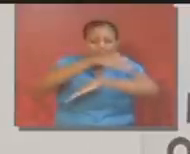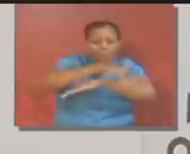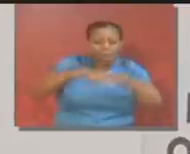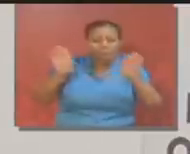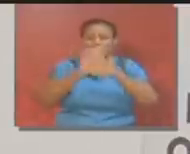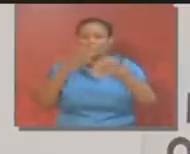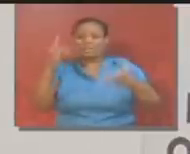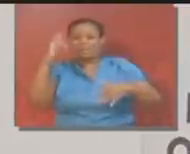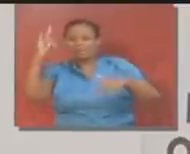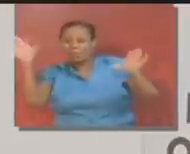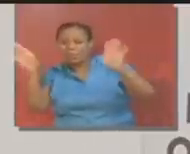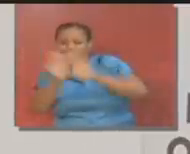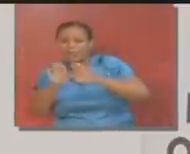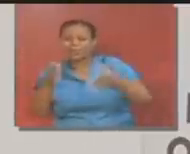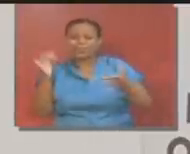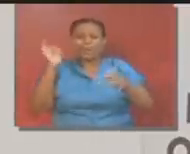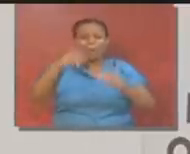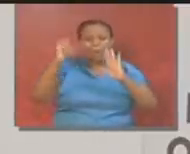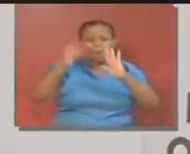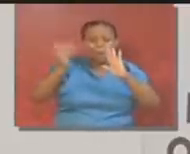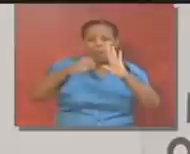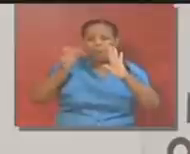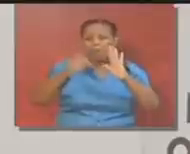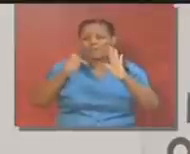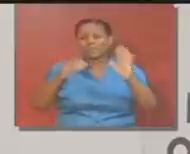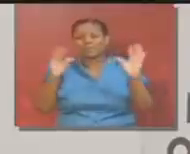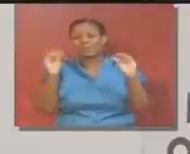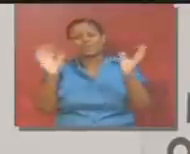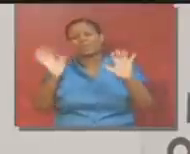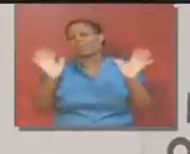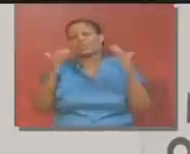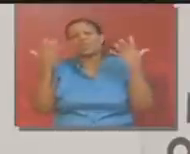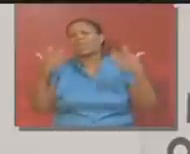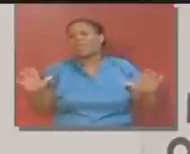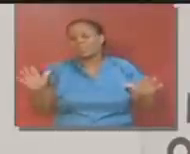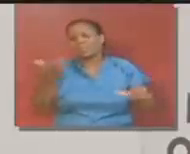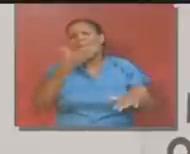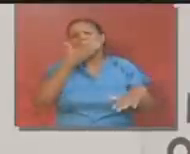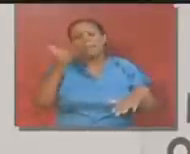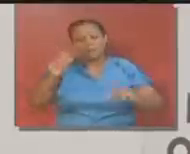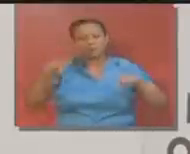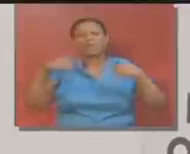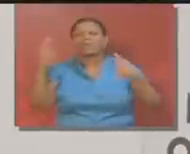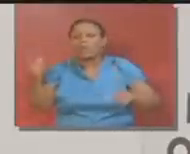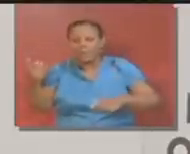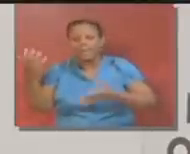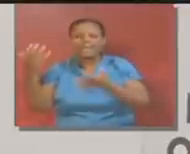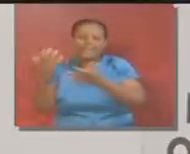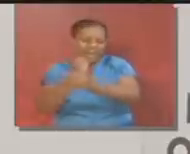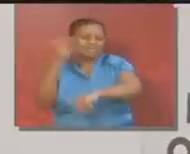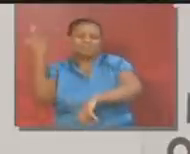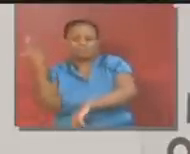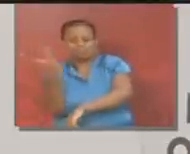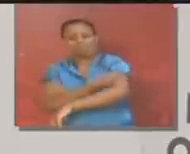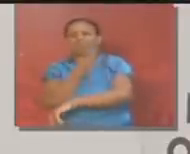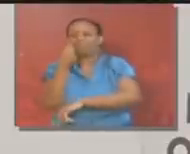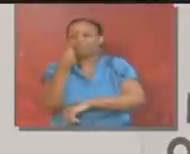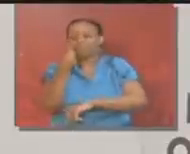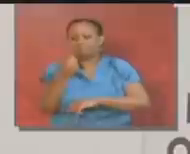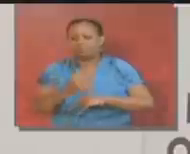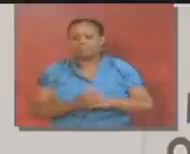saying for not just for you, but for the total country, I recommend highly we take